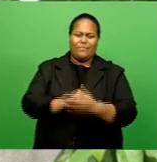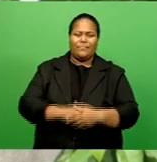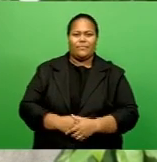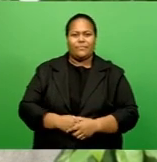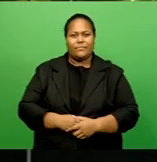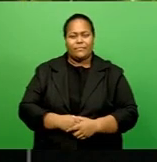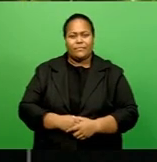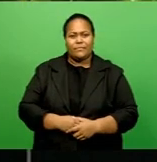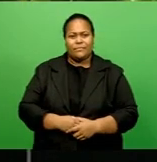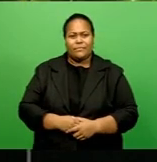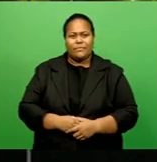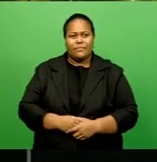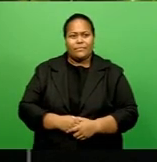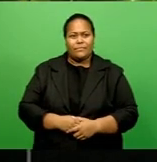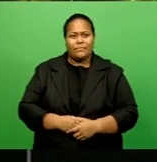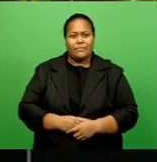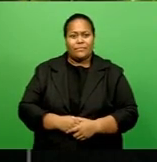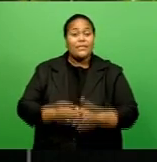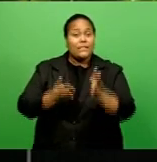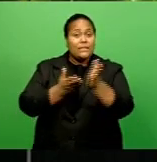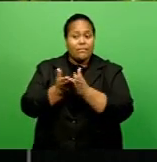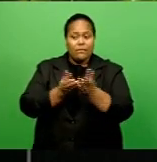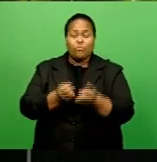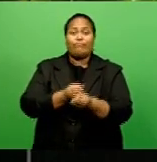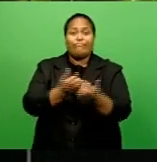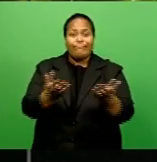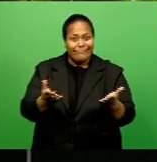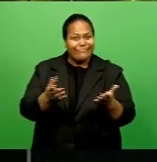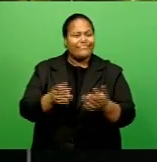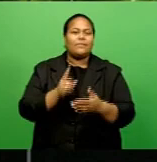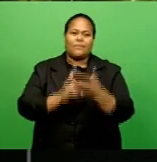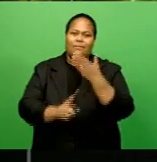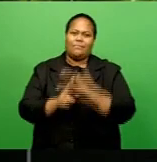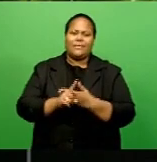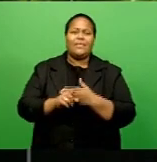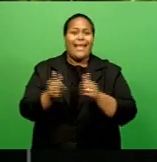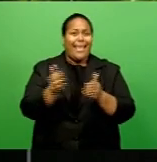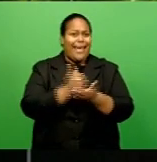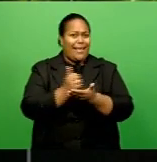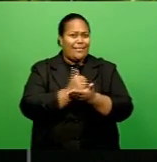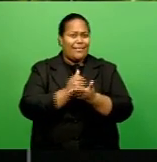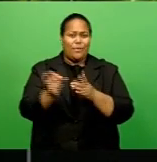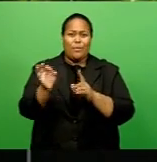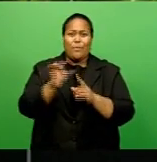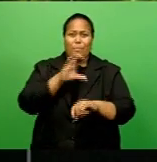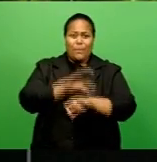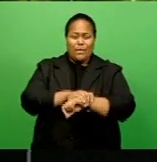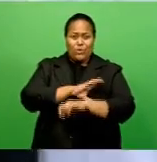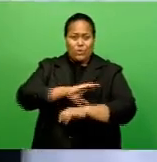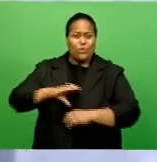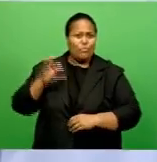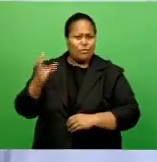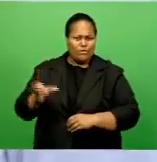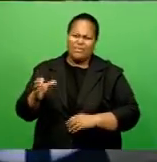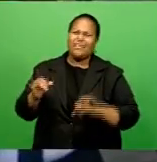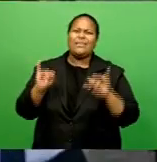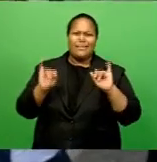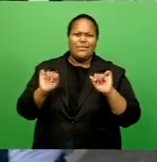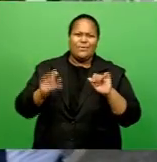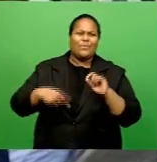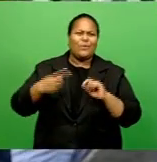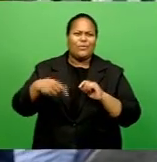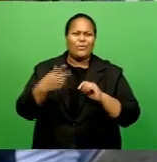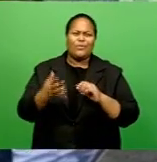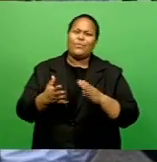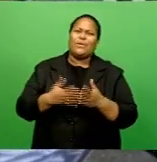FBC News. Service delivery remains an issue for Acting Police Commissioner Rusiate Tundravu. Speaking at a Thanksgiving